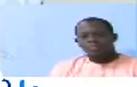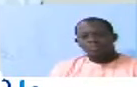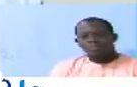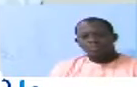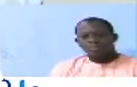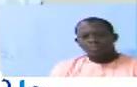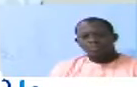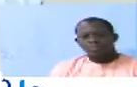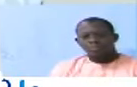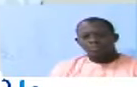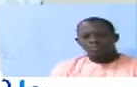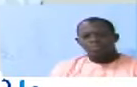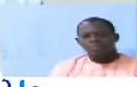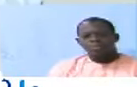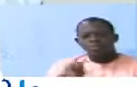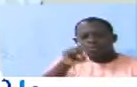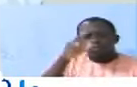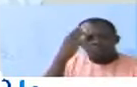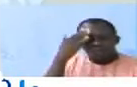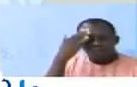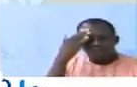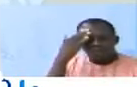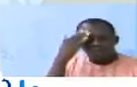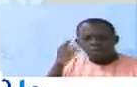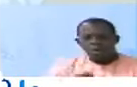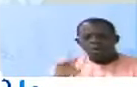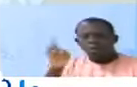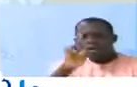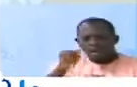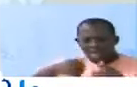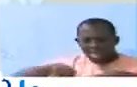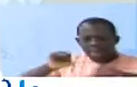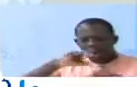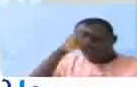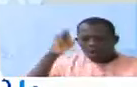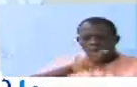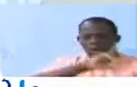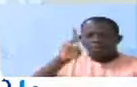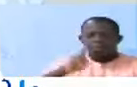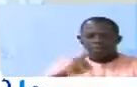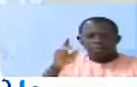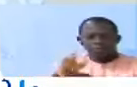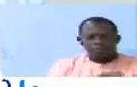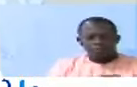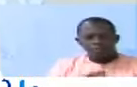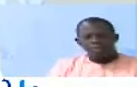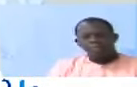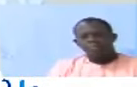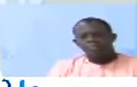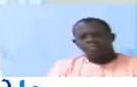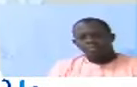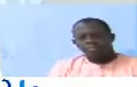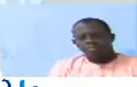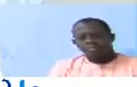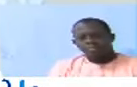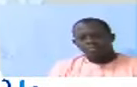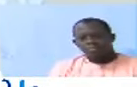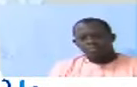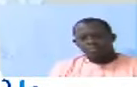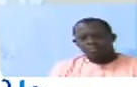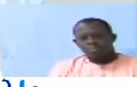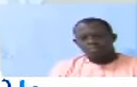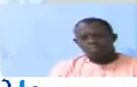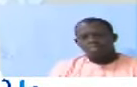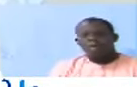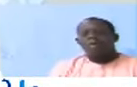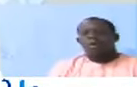Do you know which service he was working for at the time? Yala na tarano do ko la fanna jumal do la wato la ba. Anamo roto namo ko do ko